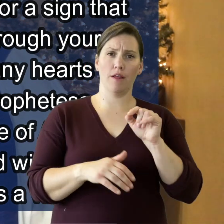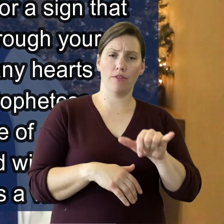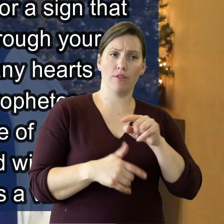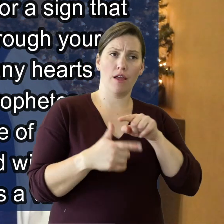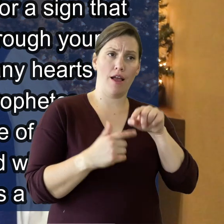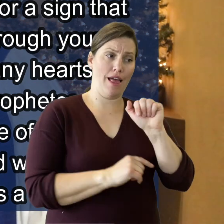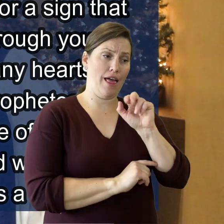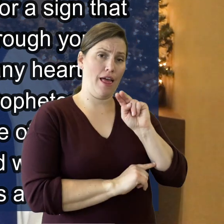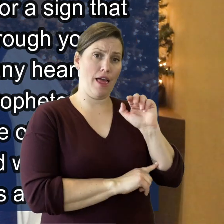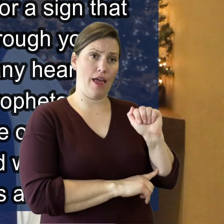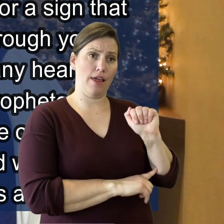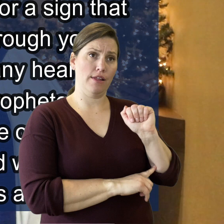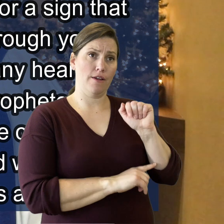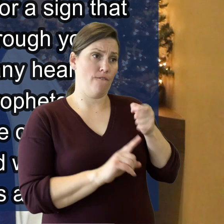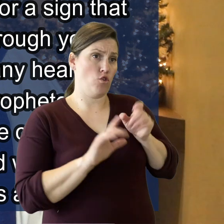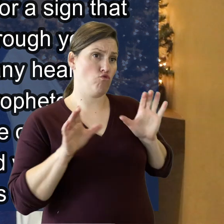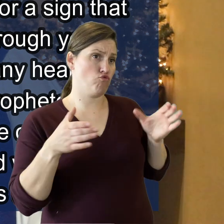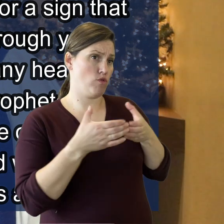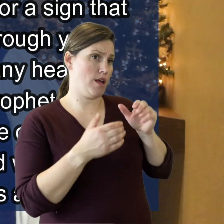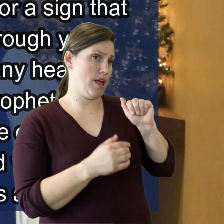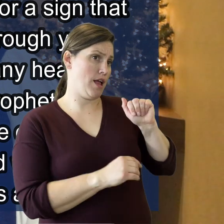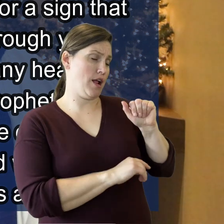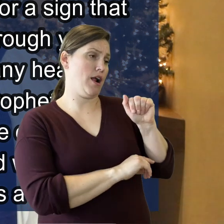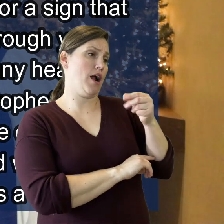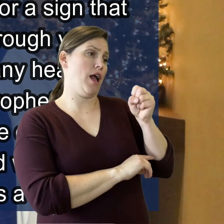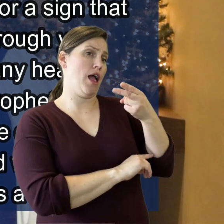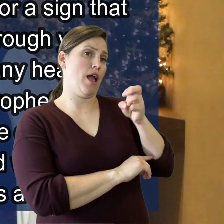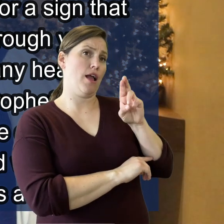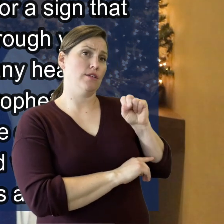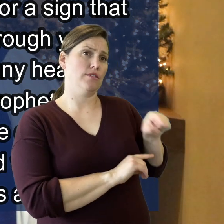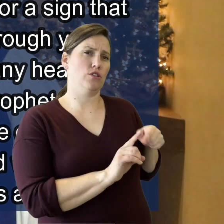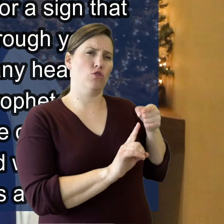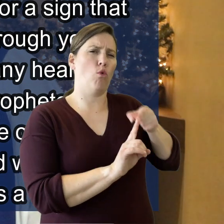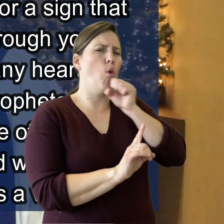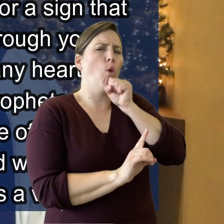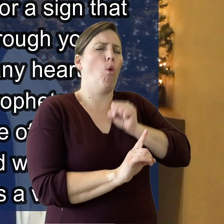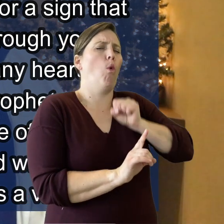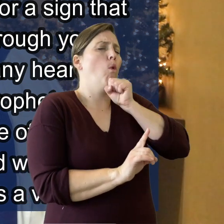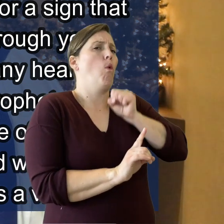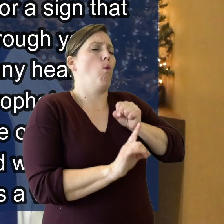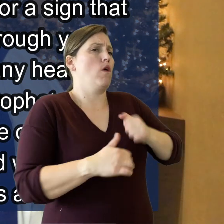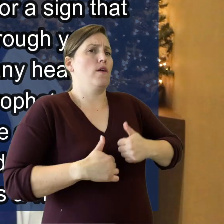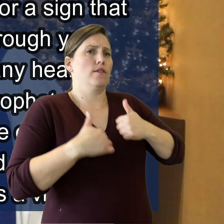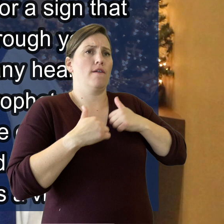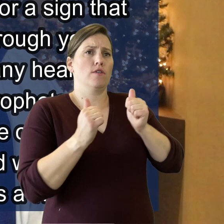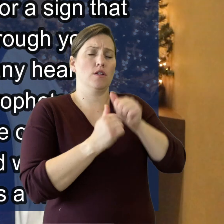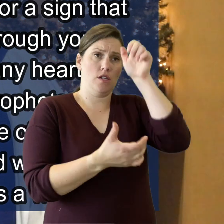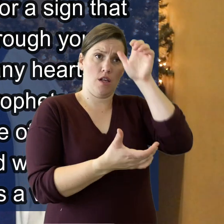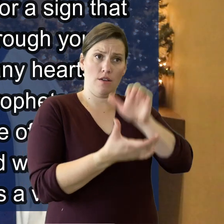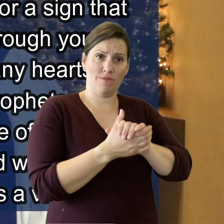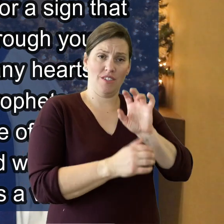the daughter of Phanuel from the tribe of Asher. She was advanced in years, having lived with her